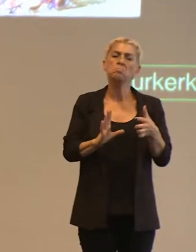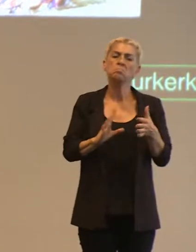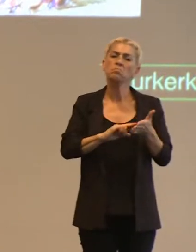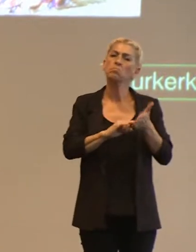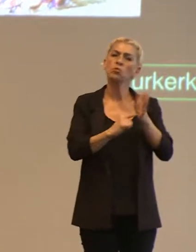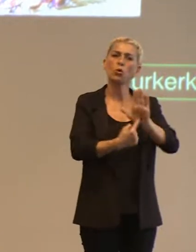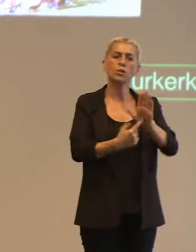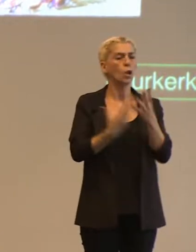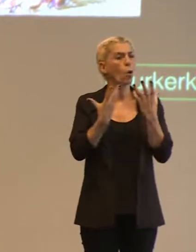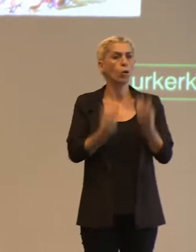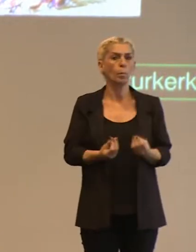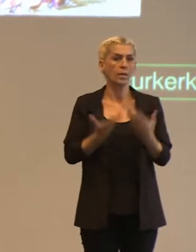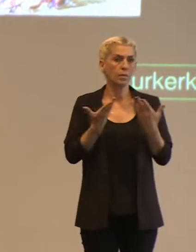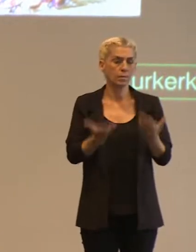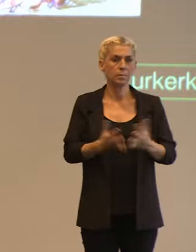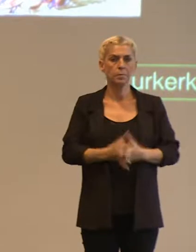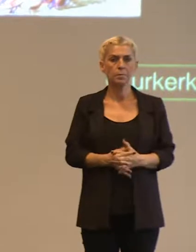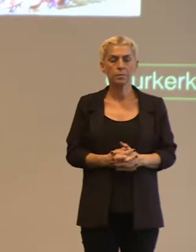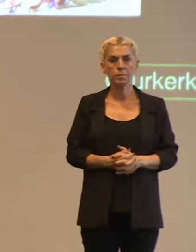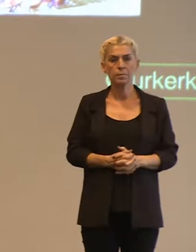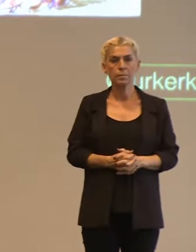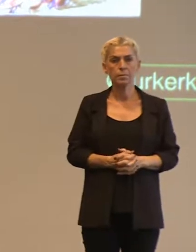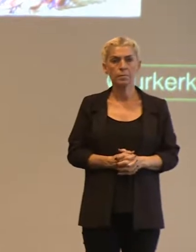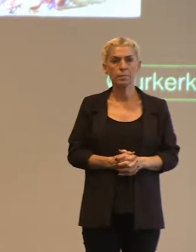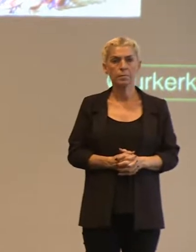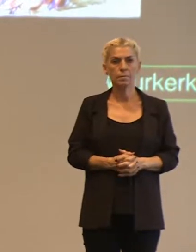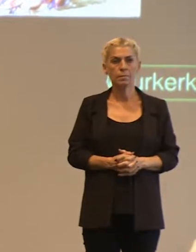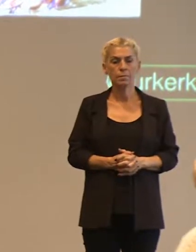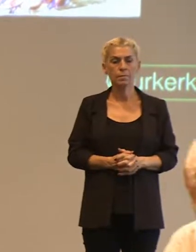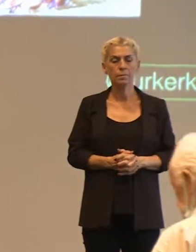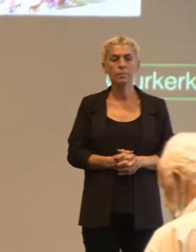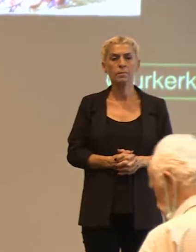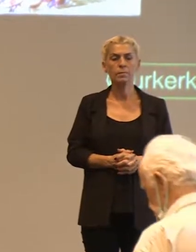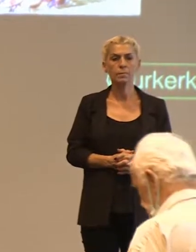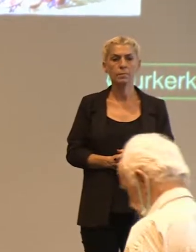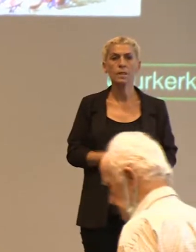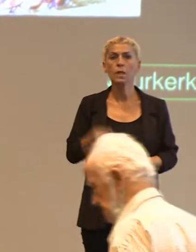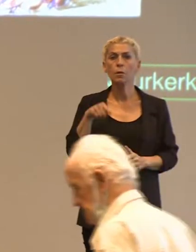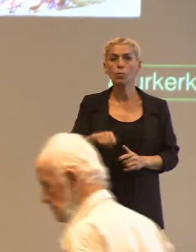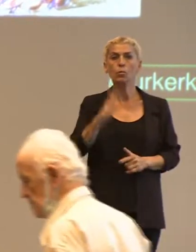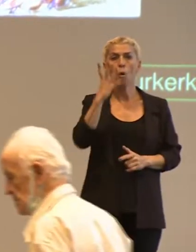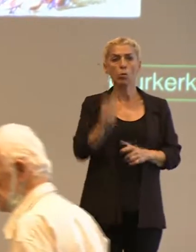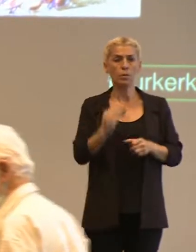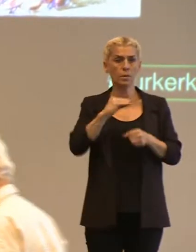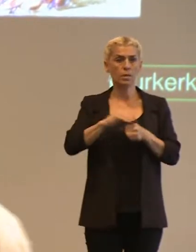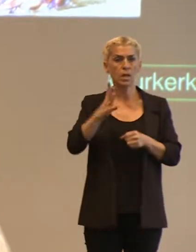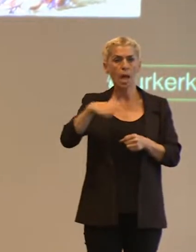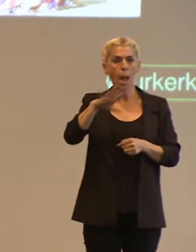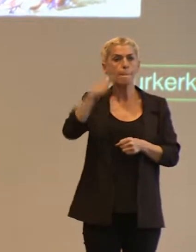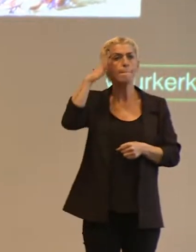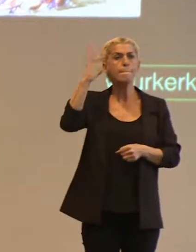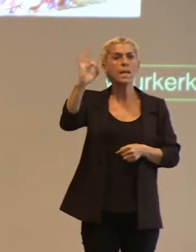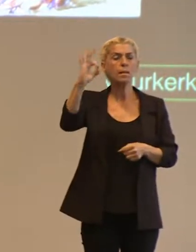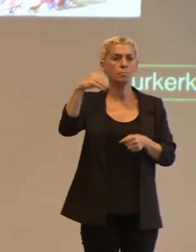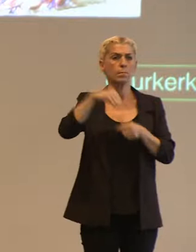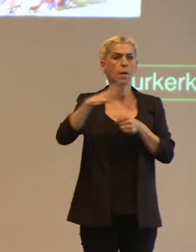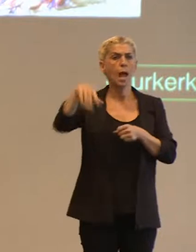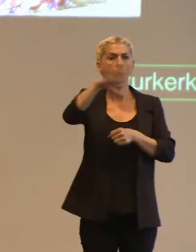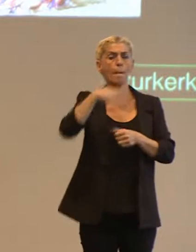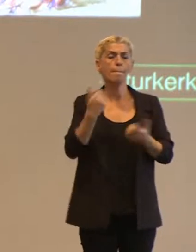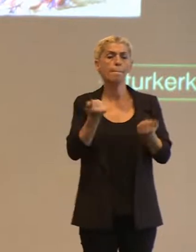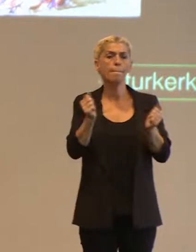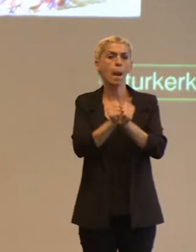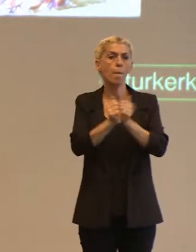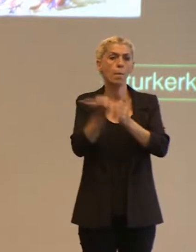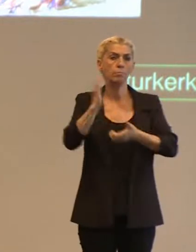or school of thinking and i believe that this question now brings this new potential to transform our